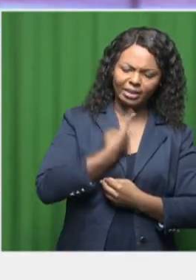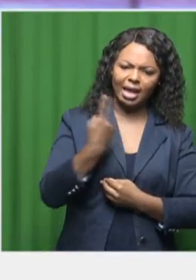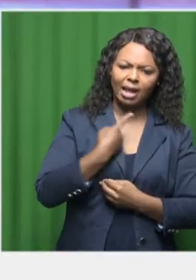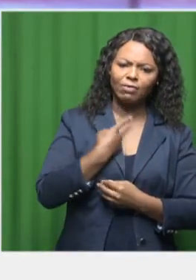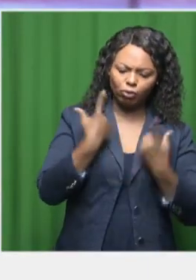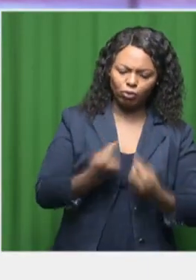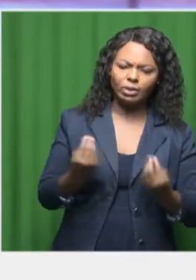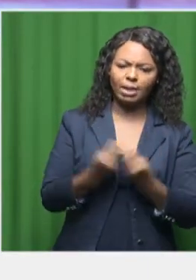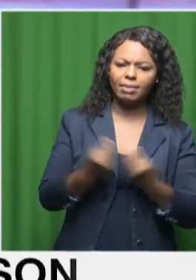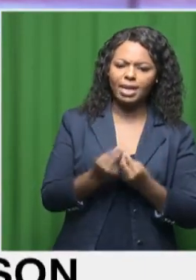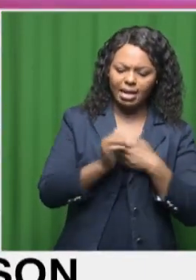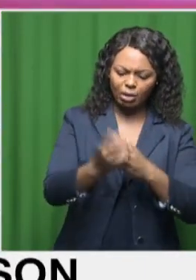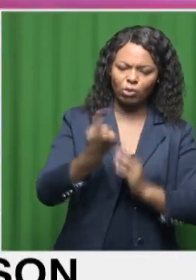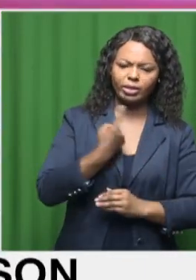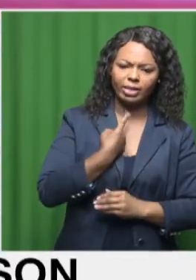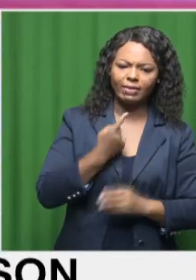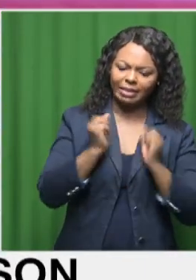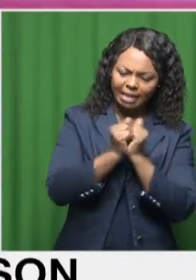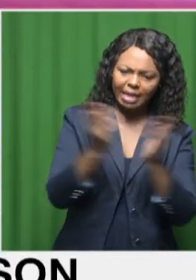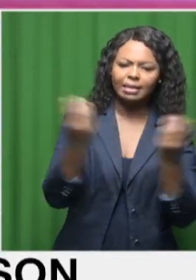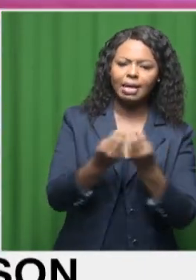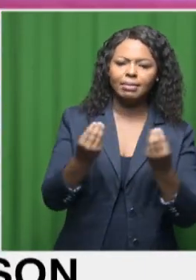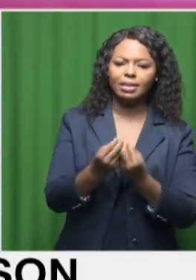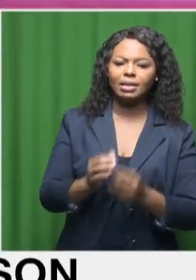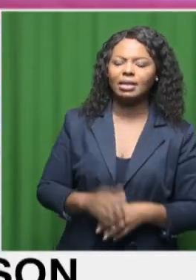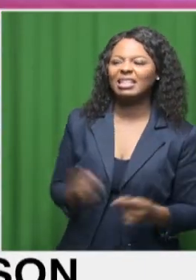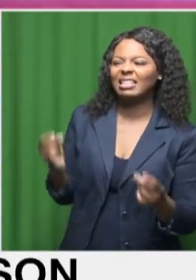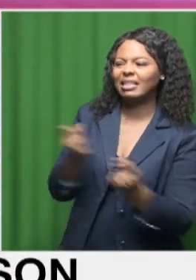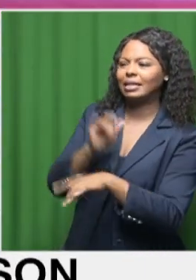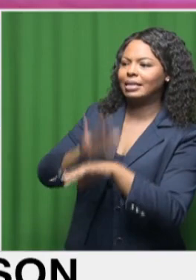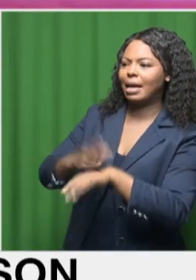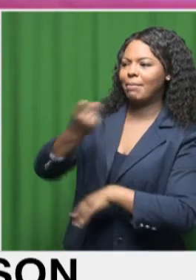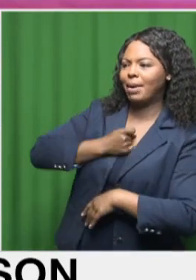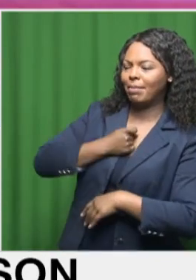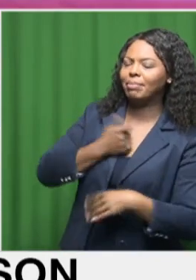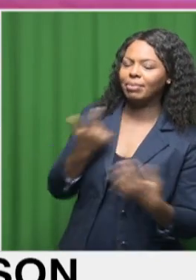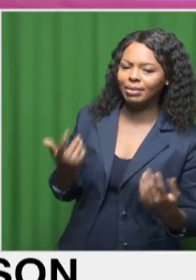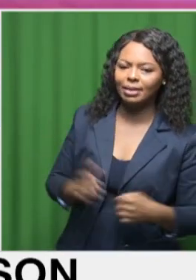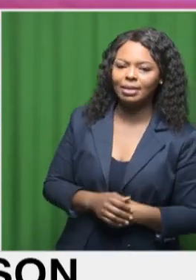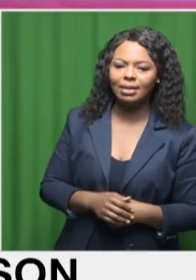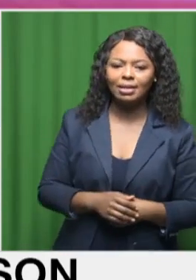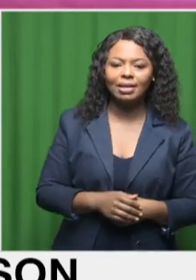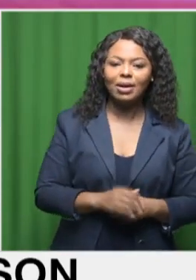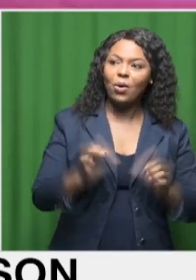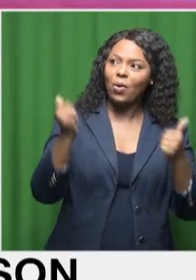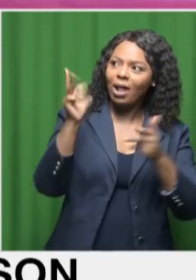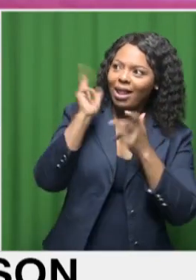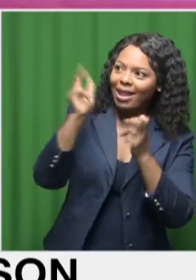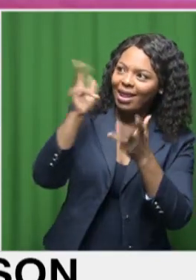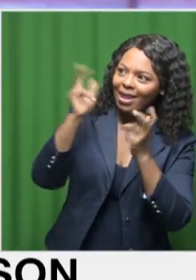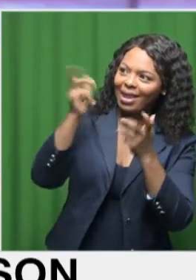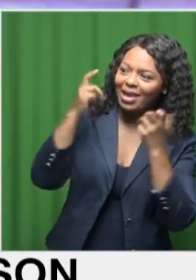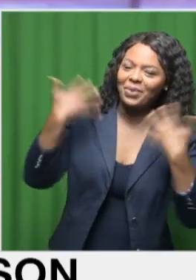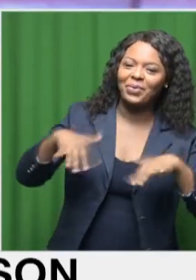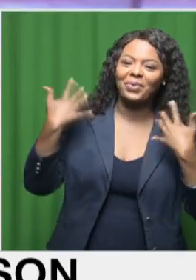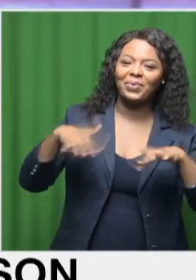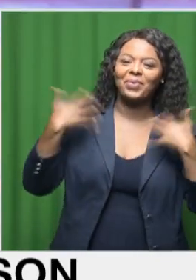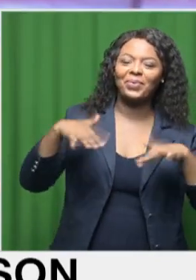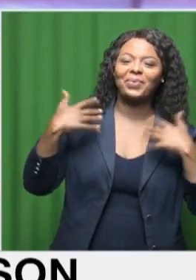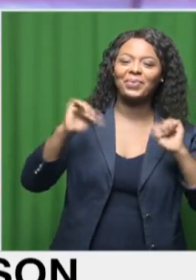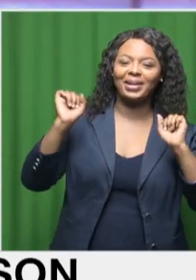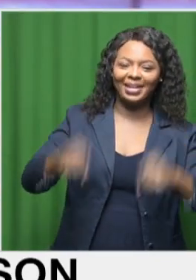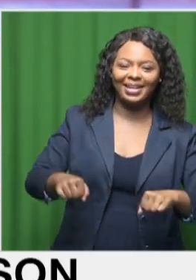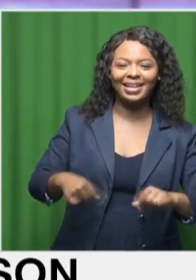Start something. Unfortunately, Bra James, thank you so much for joining us. We are out of time. I'm having goosebumps already, just basking in the glory and the majesty